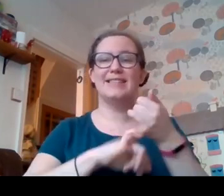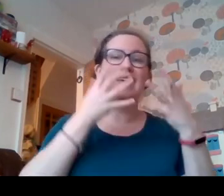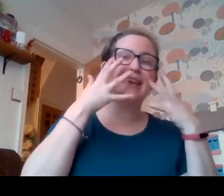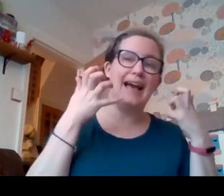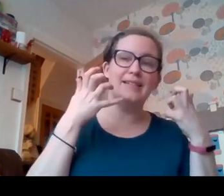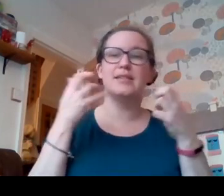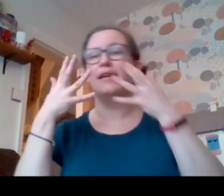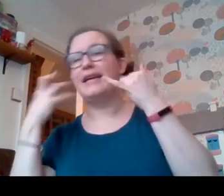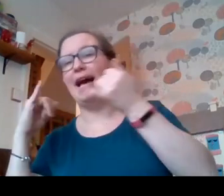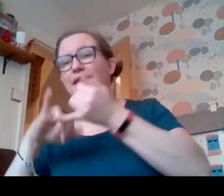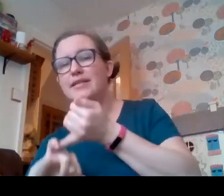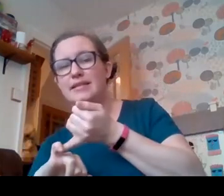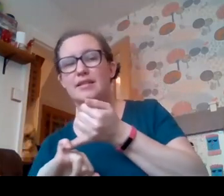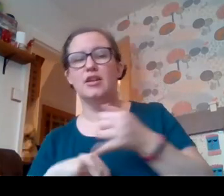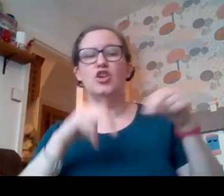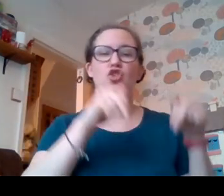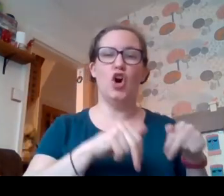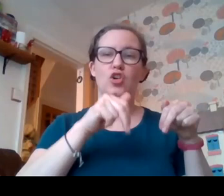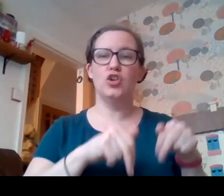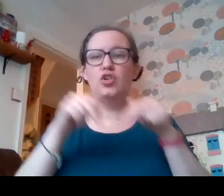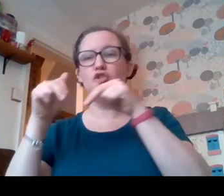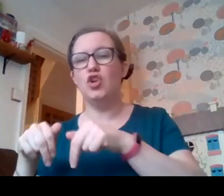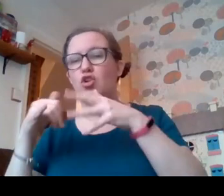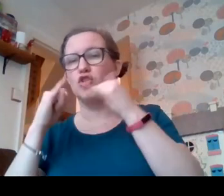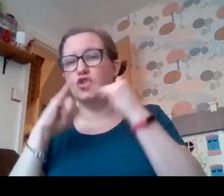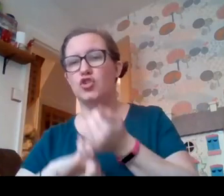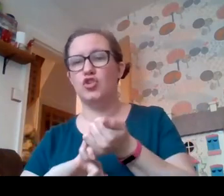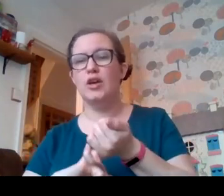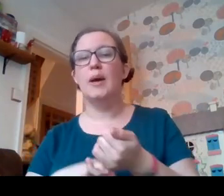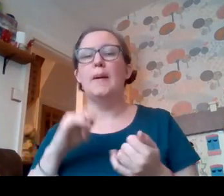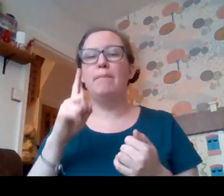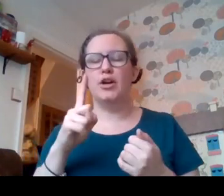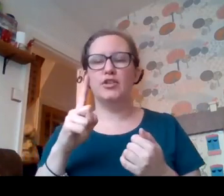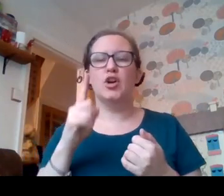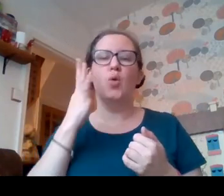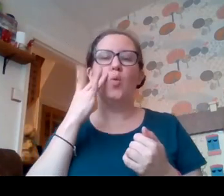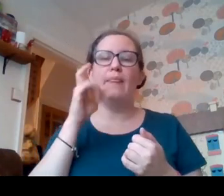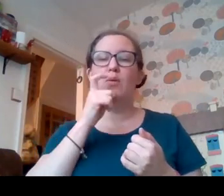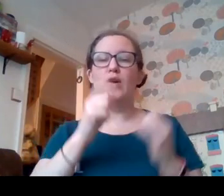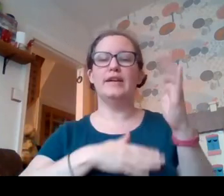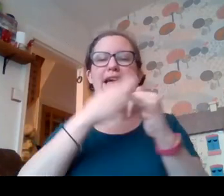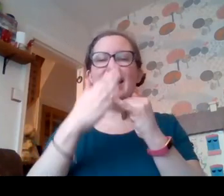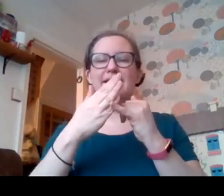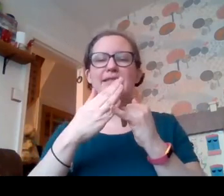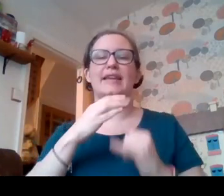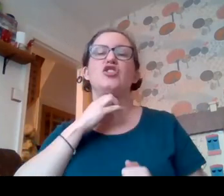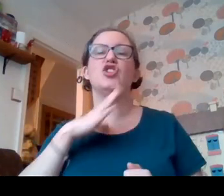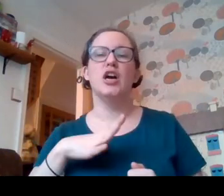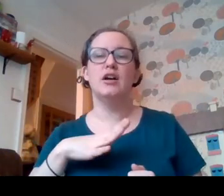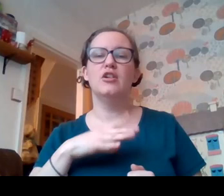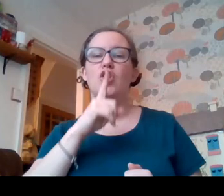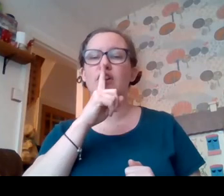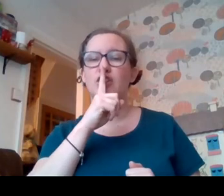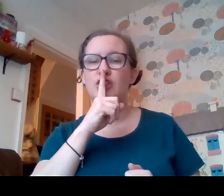add an S. Cat, cats. Dog, dogs. But when the word ends in a